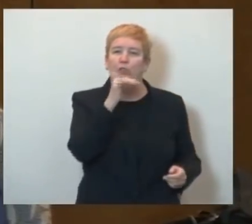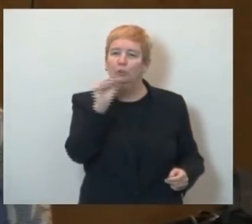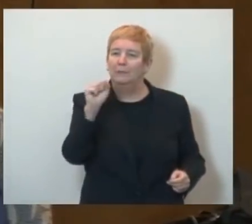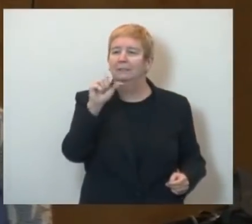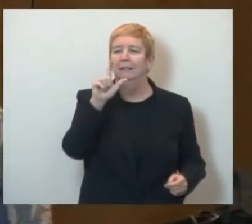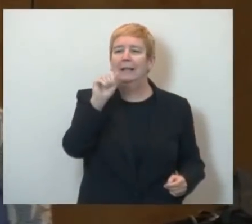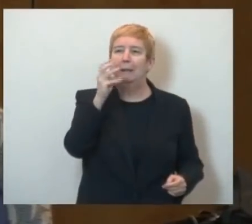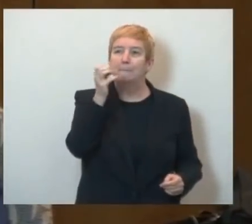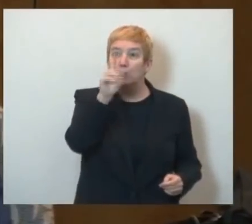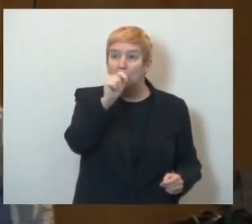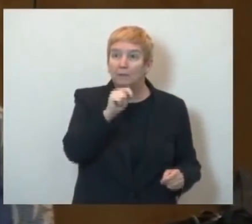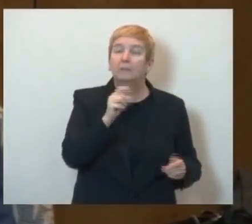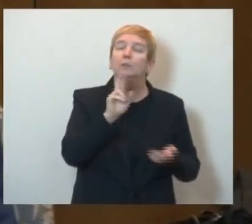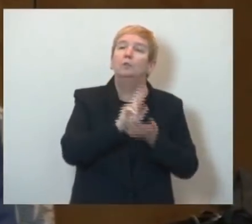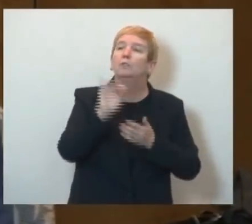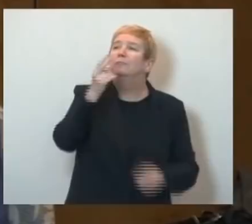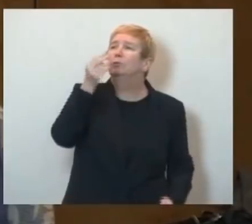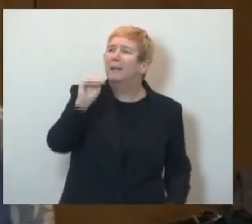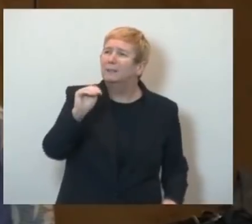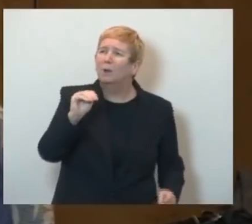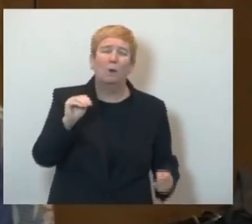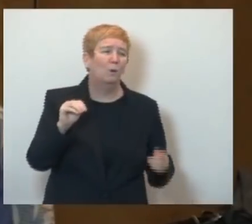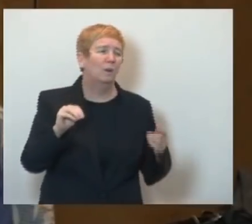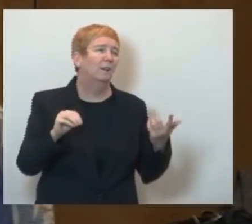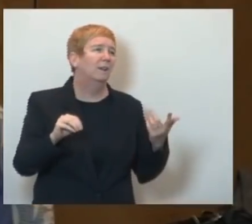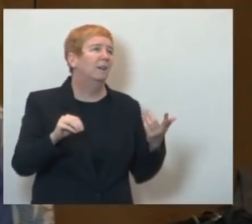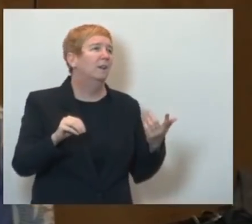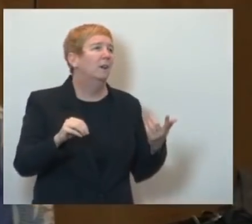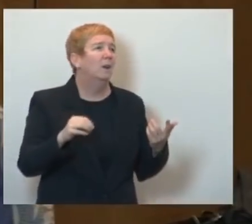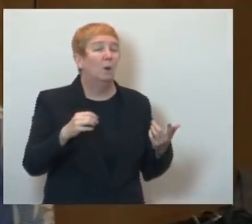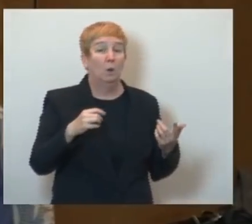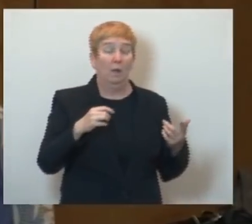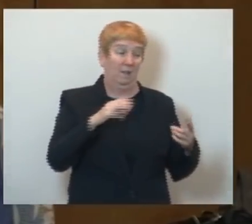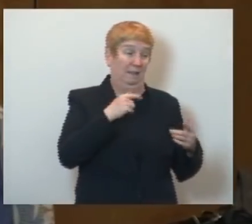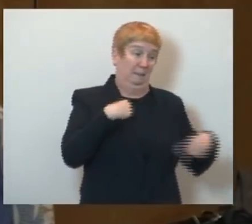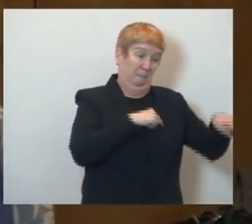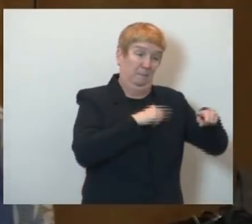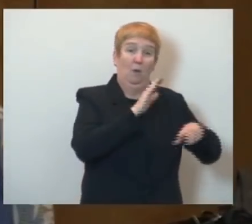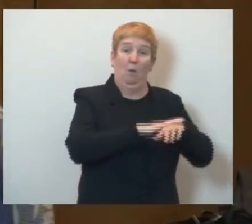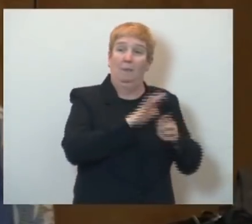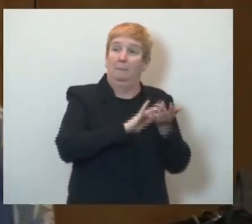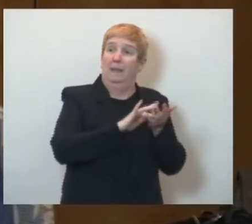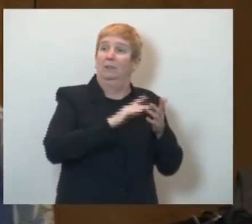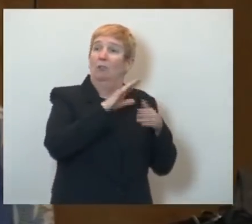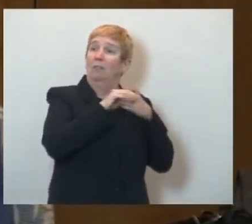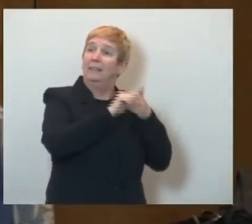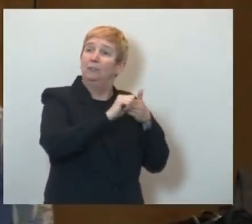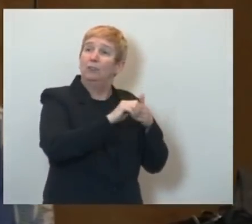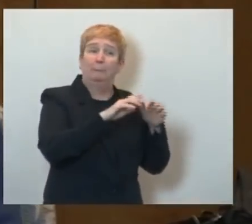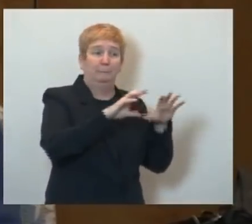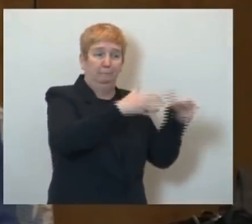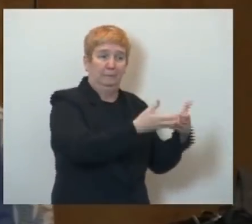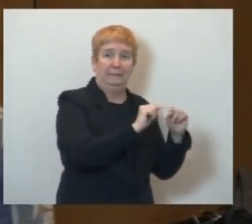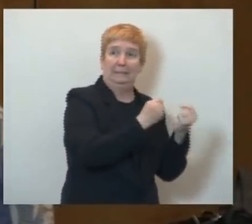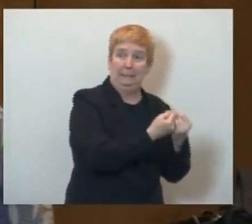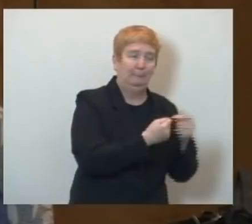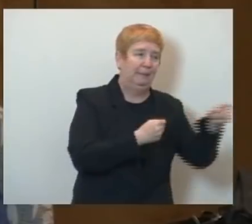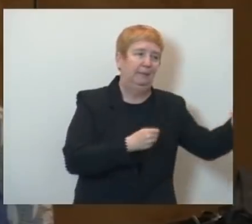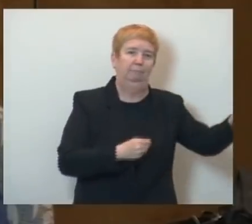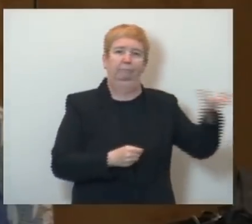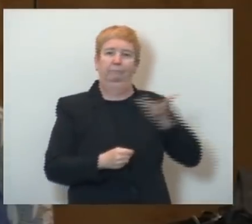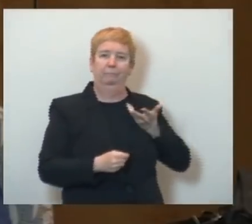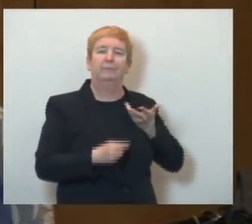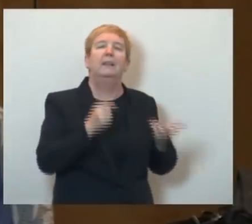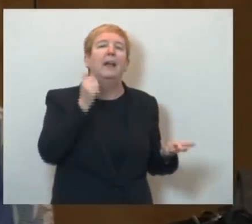of New Mexico. Those of us on the MAT leadership team get a summary every night of,